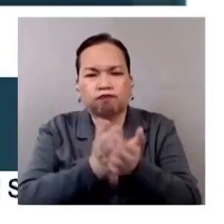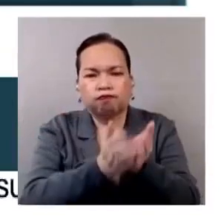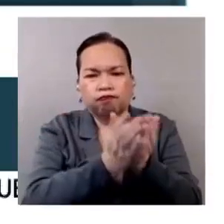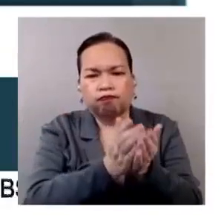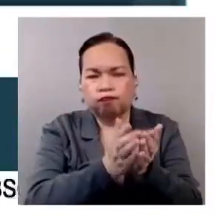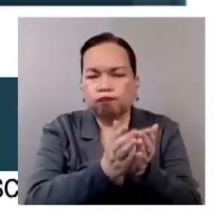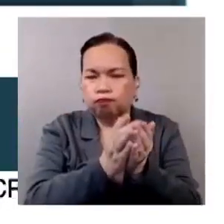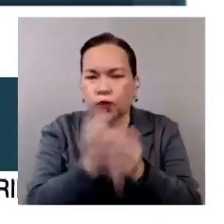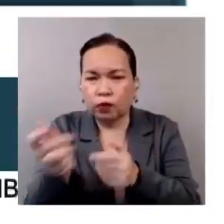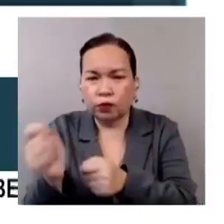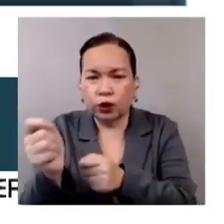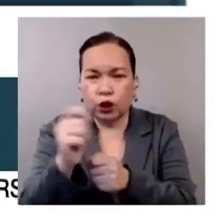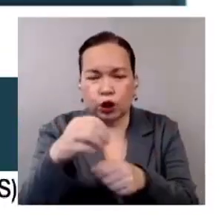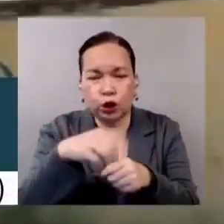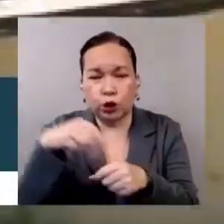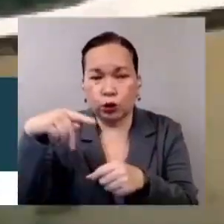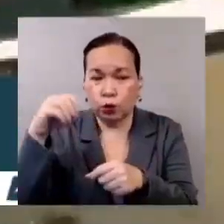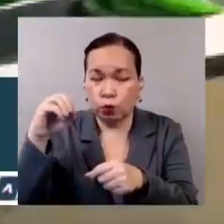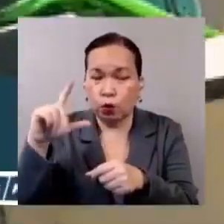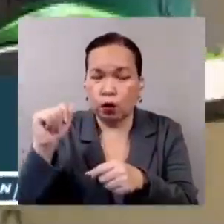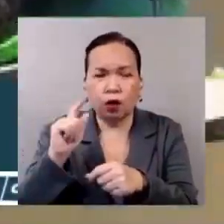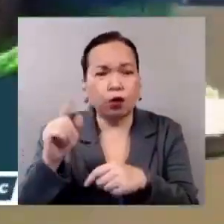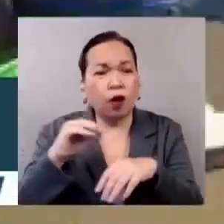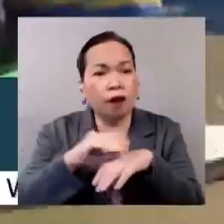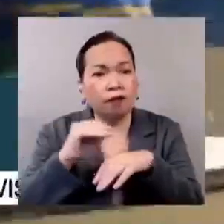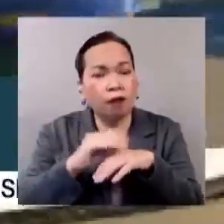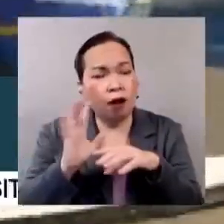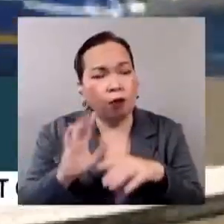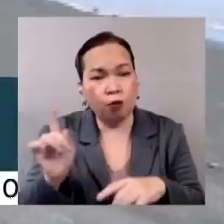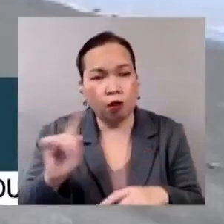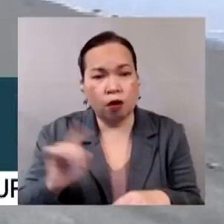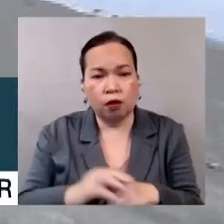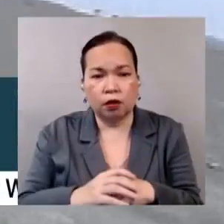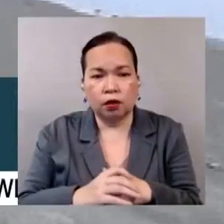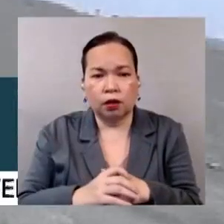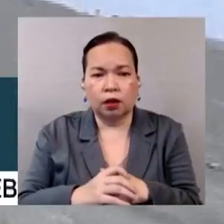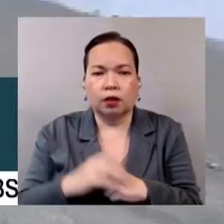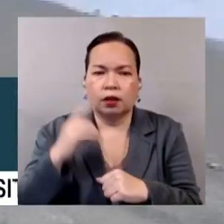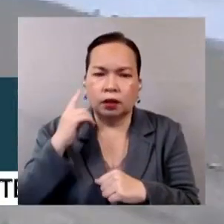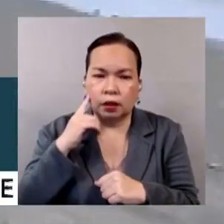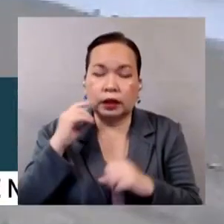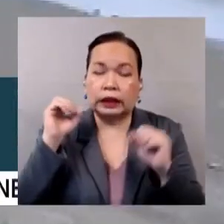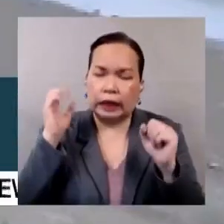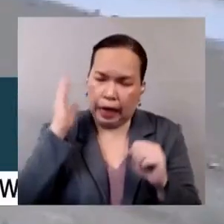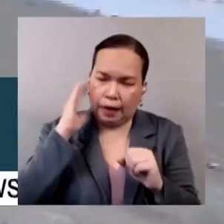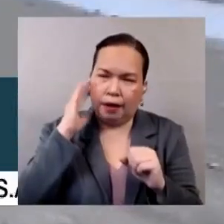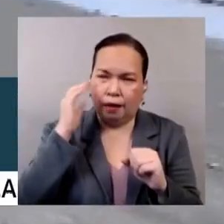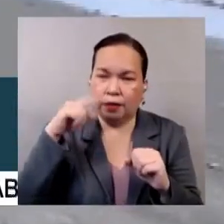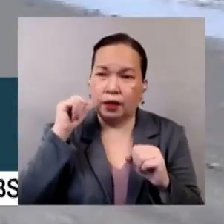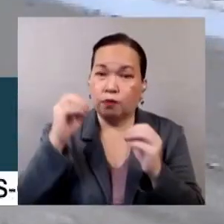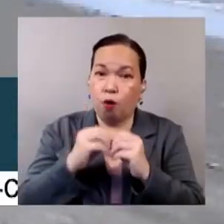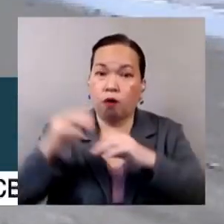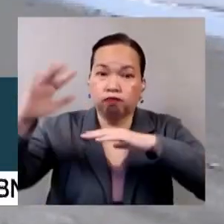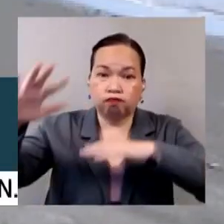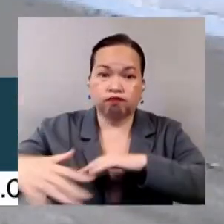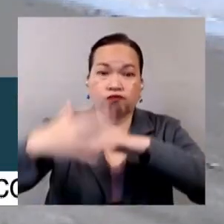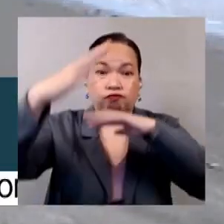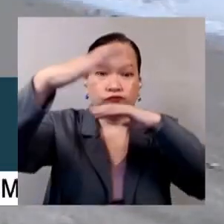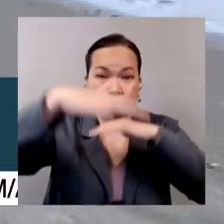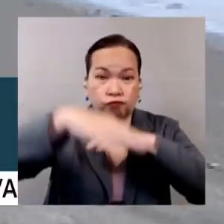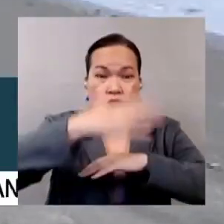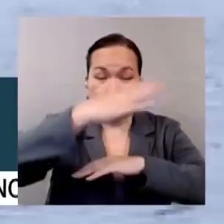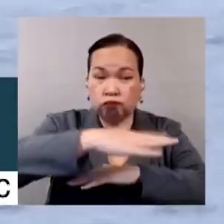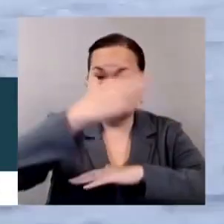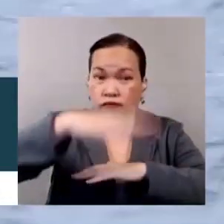Another problem yan, Stanley, kasi the more na may alon ulit, lalabas na naman yung oil, parang yun